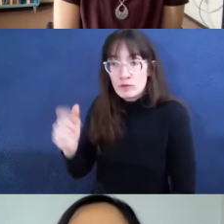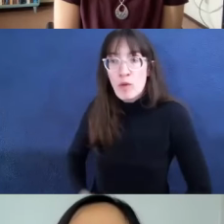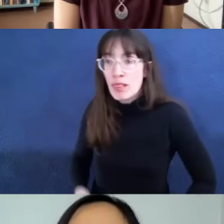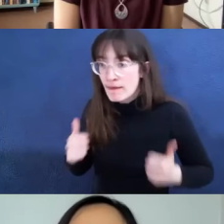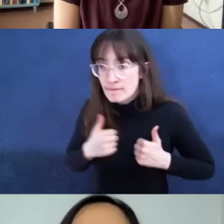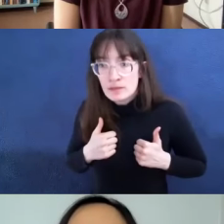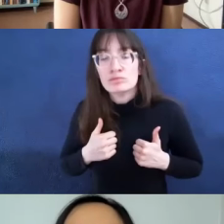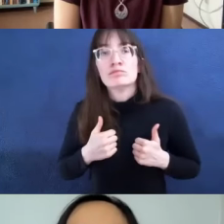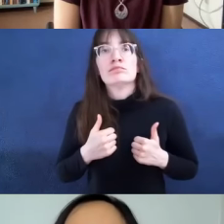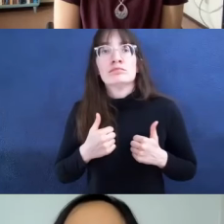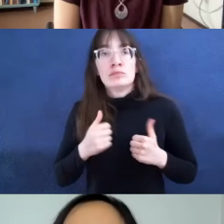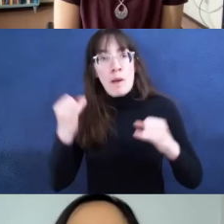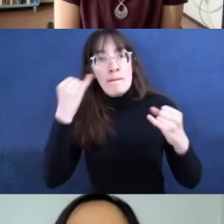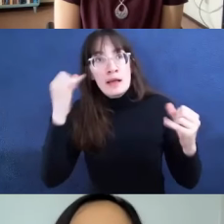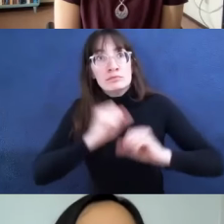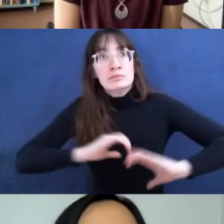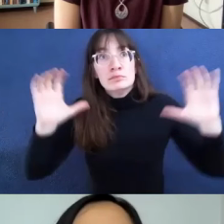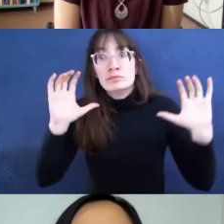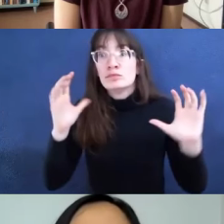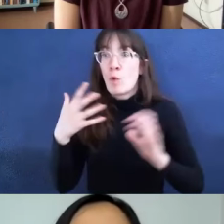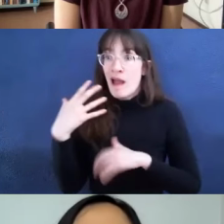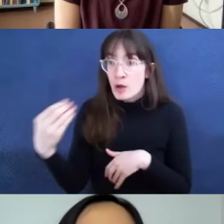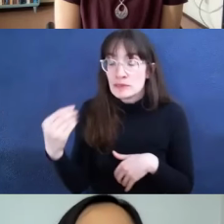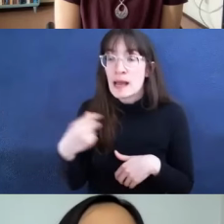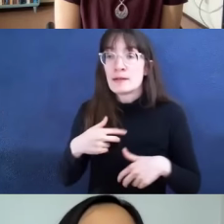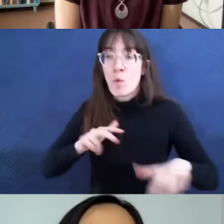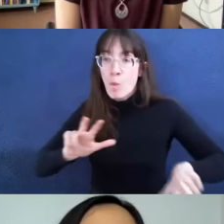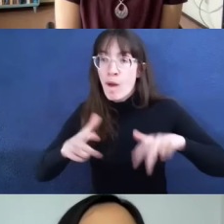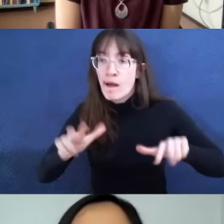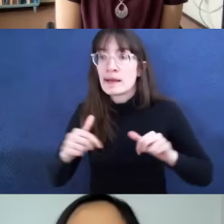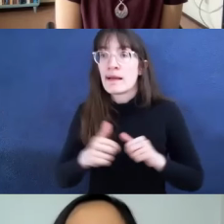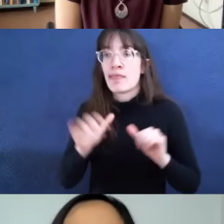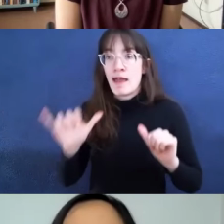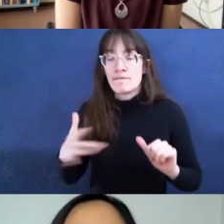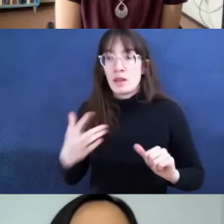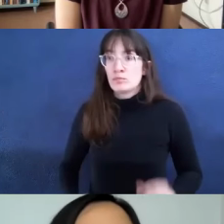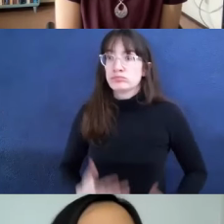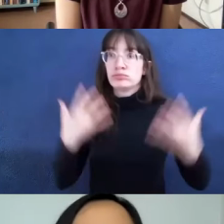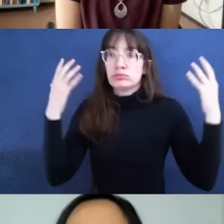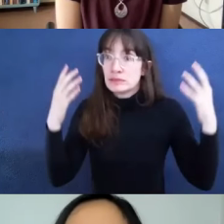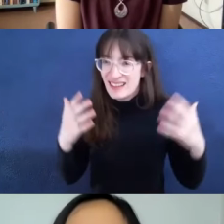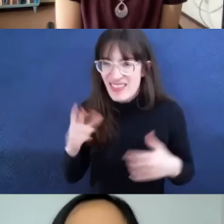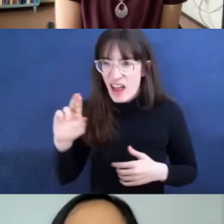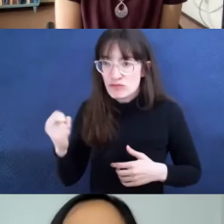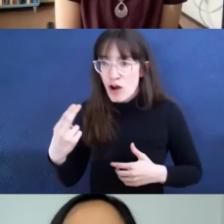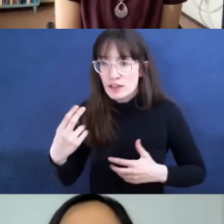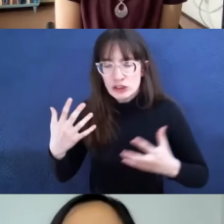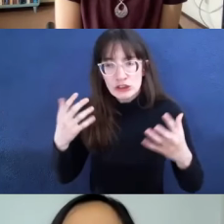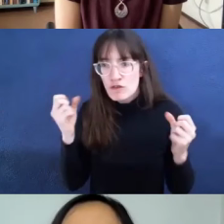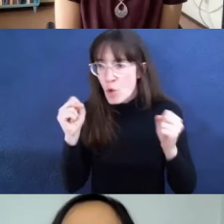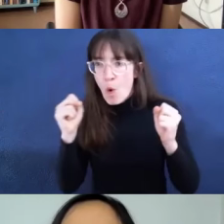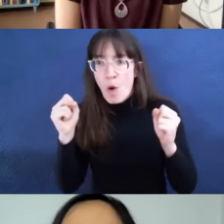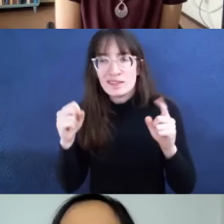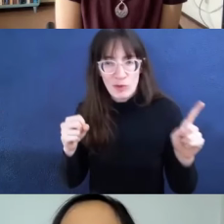outside and feeling that initial rush. So maybe you notice kind of like the person in this photograph,